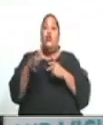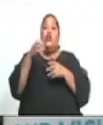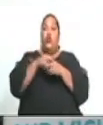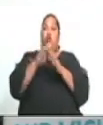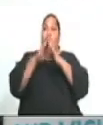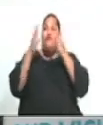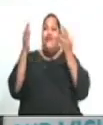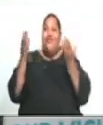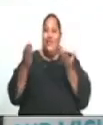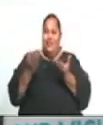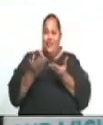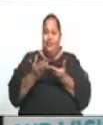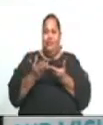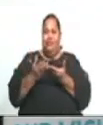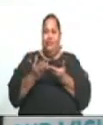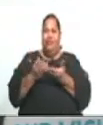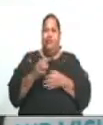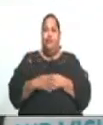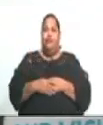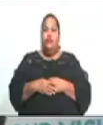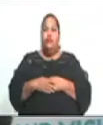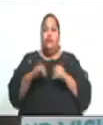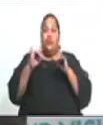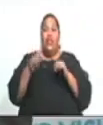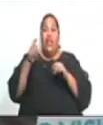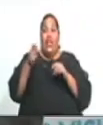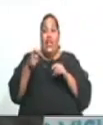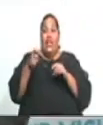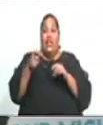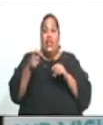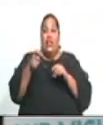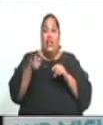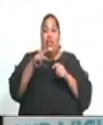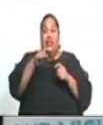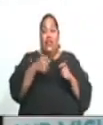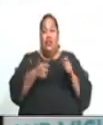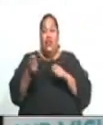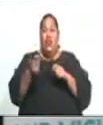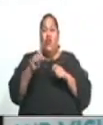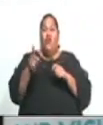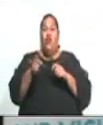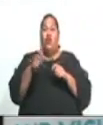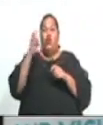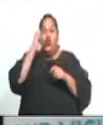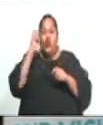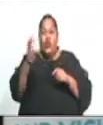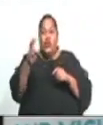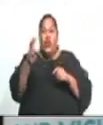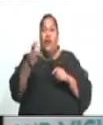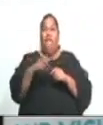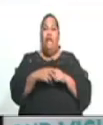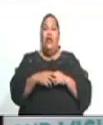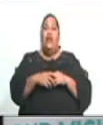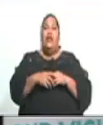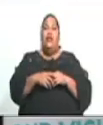headwinds. And if the transmission mechanisms through remittances, through tourism, work